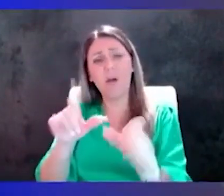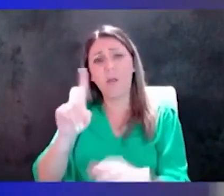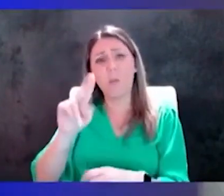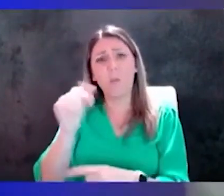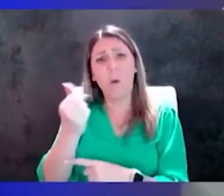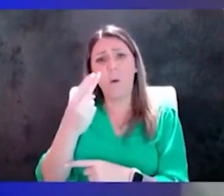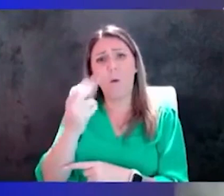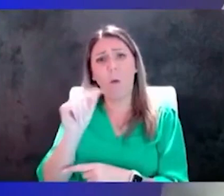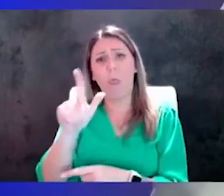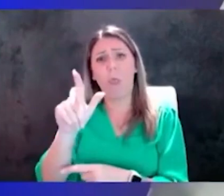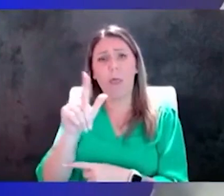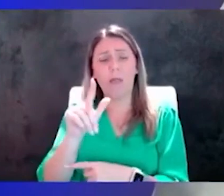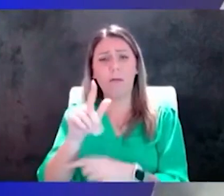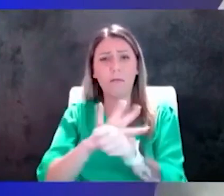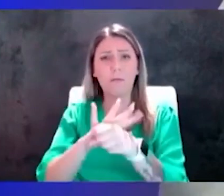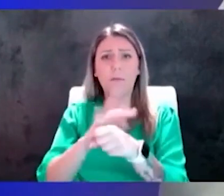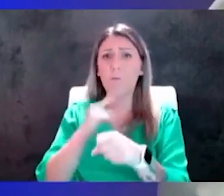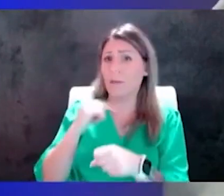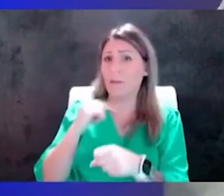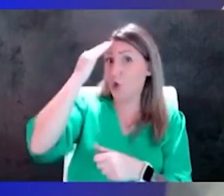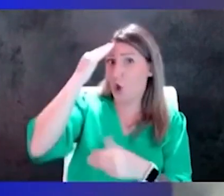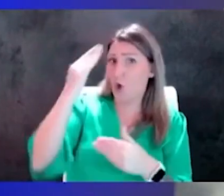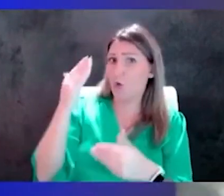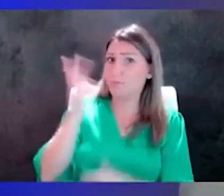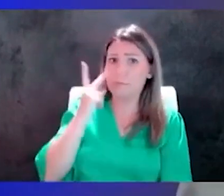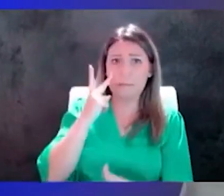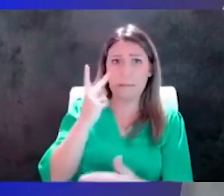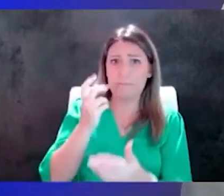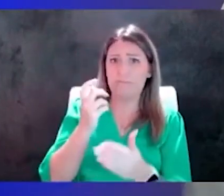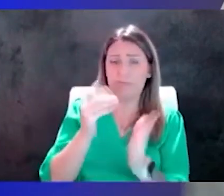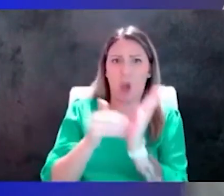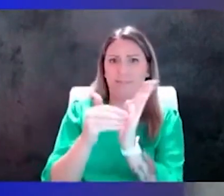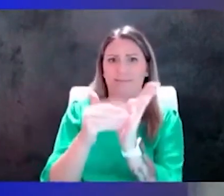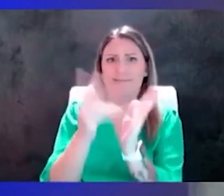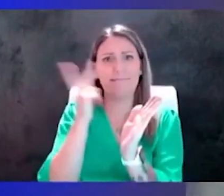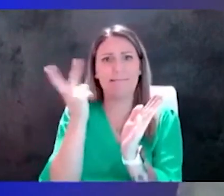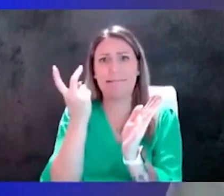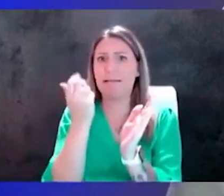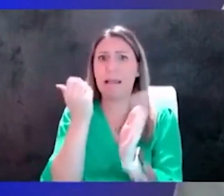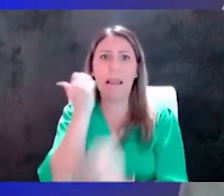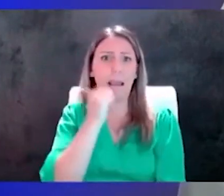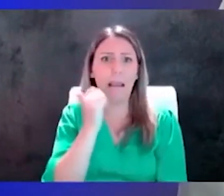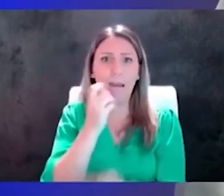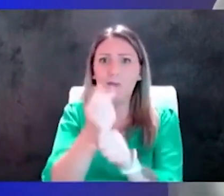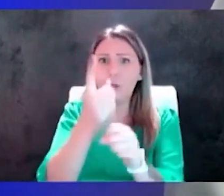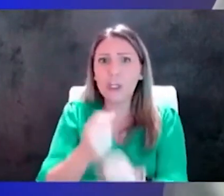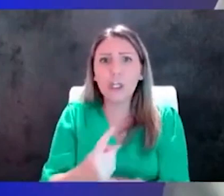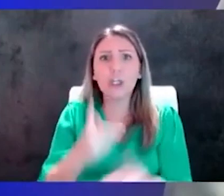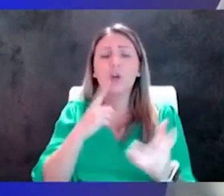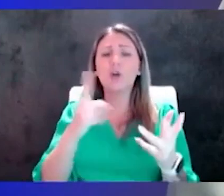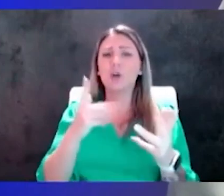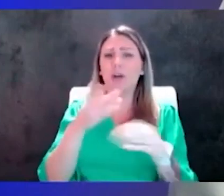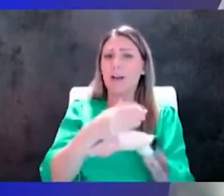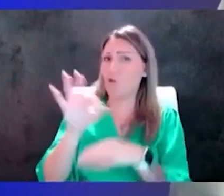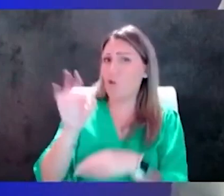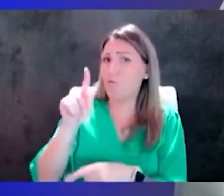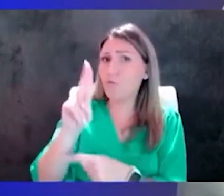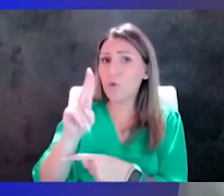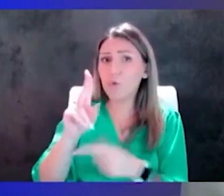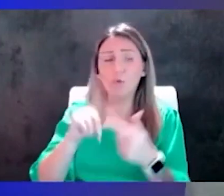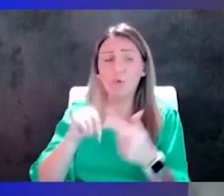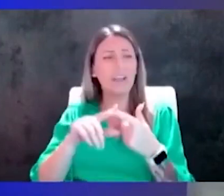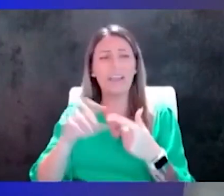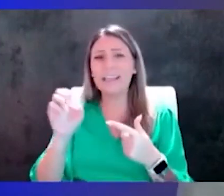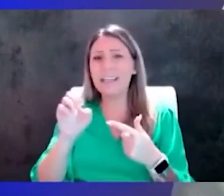know POTS. This is something that we've seen many times. We see it every year, right? We see it after somebody gets flu. We see it after EBV,